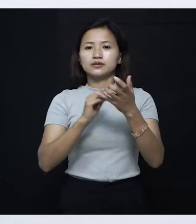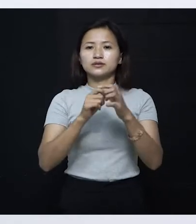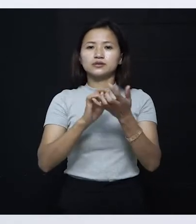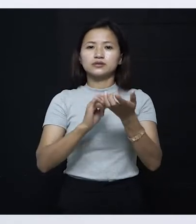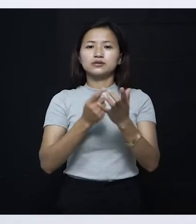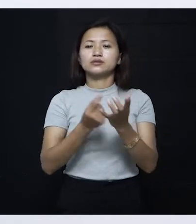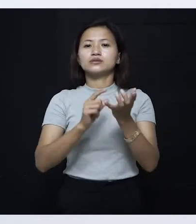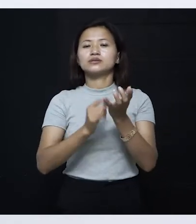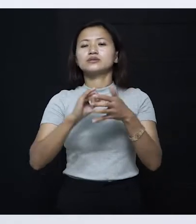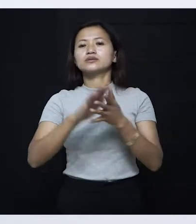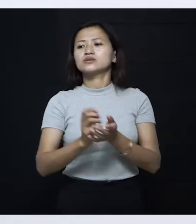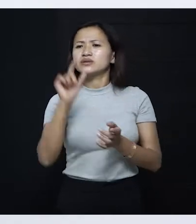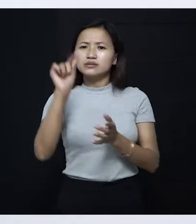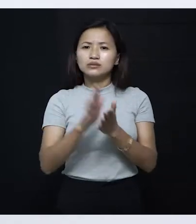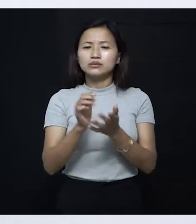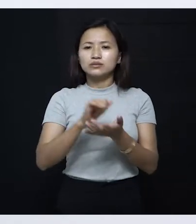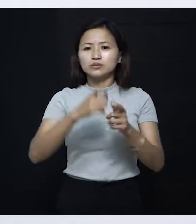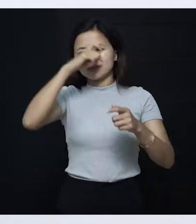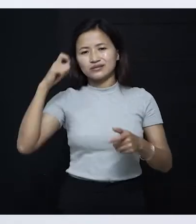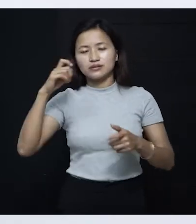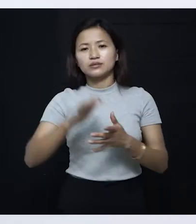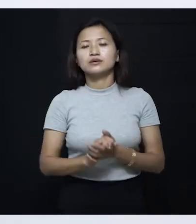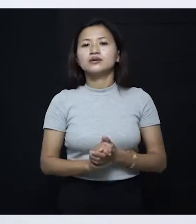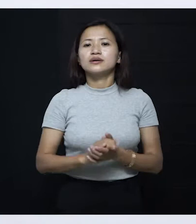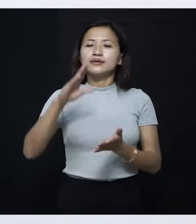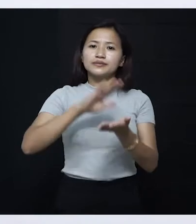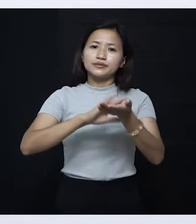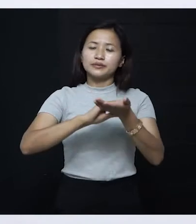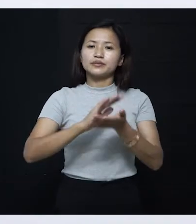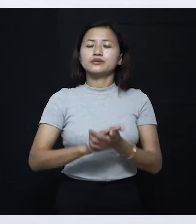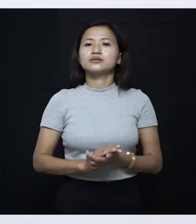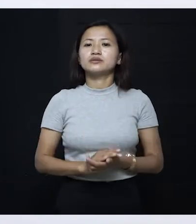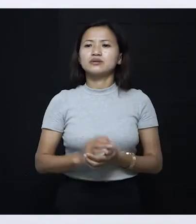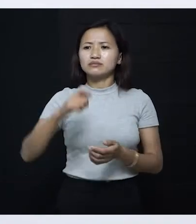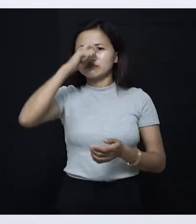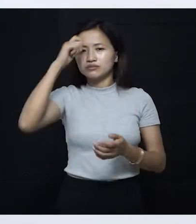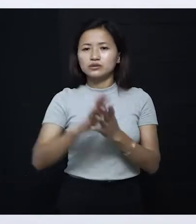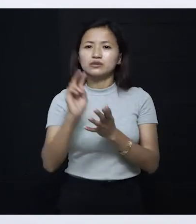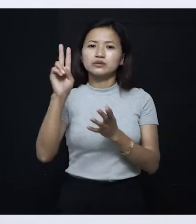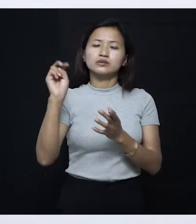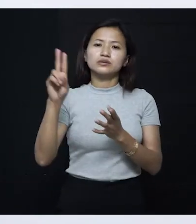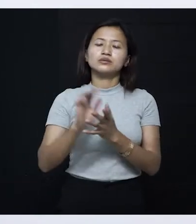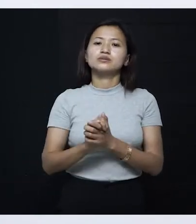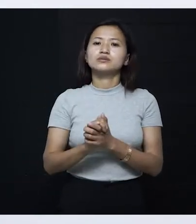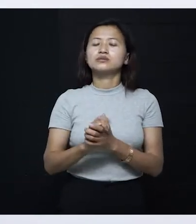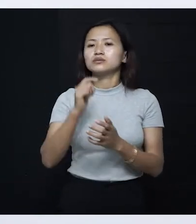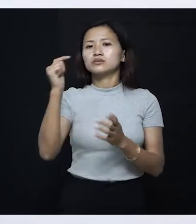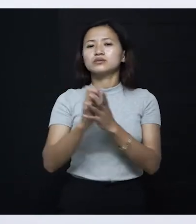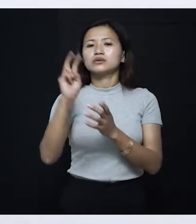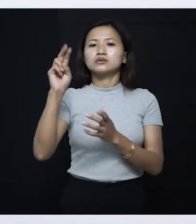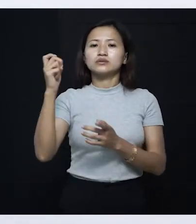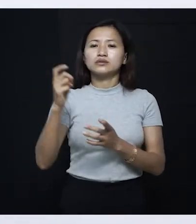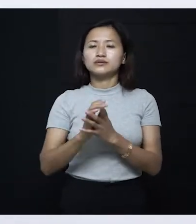the summer. So in summer, the temperature is 22 to 27